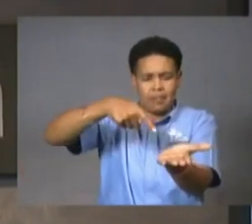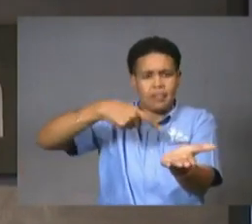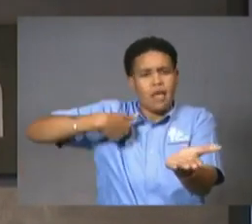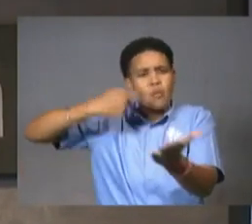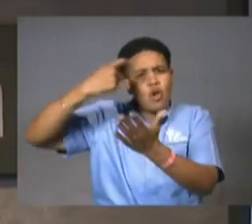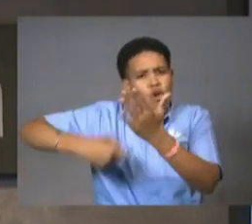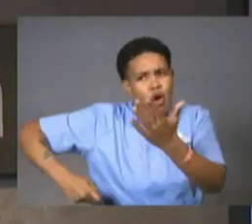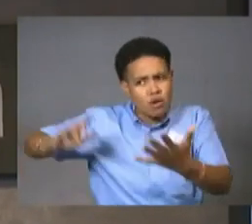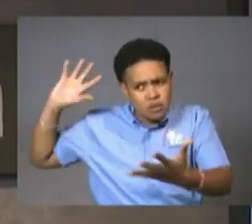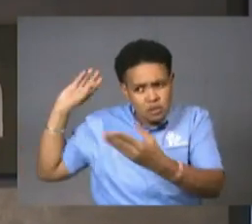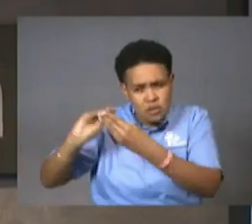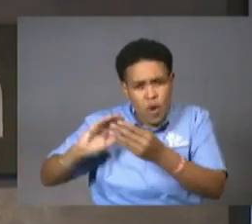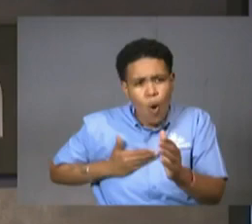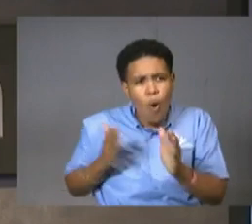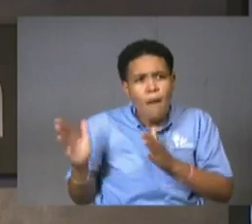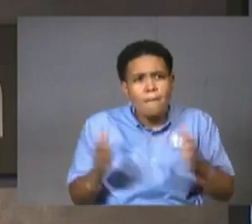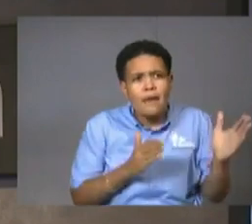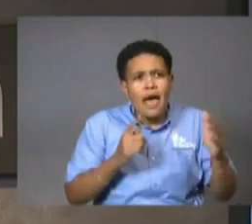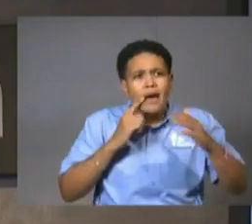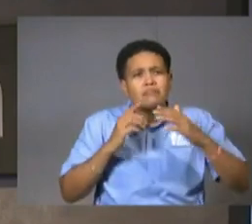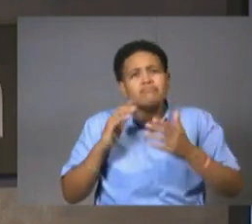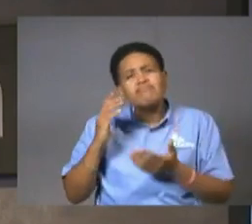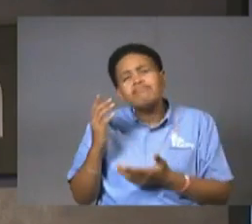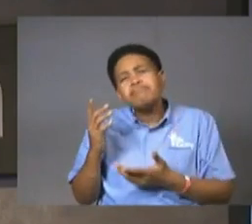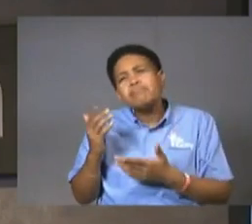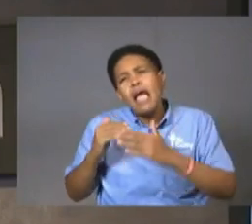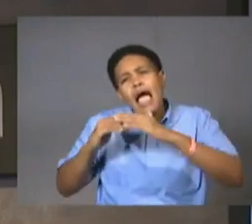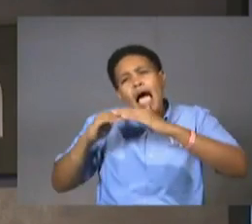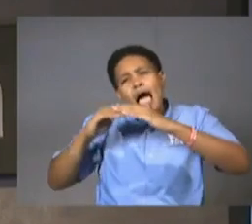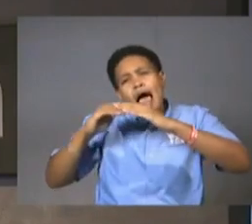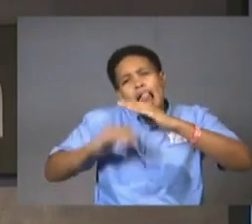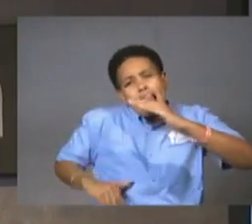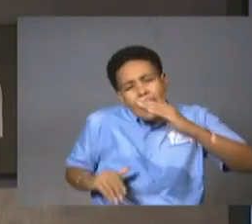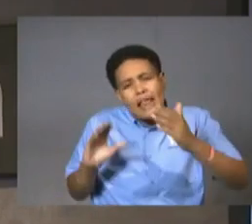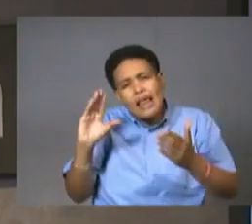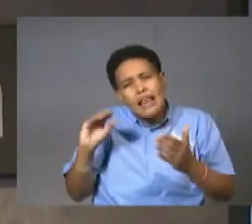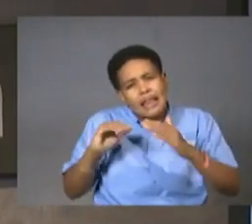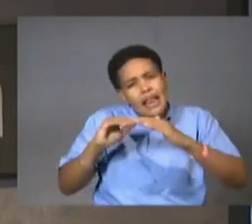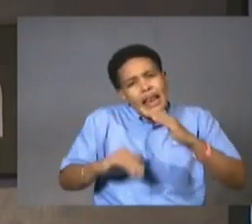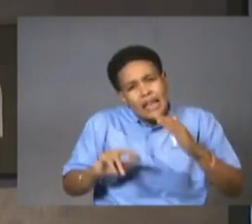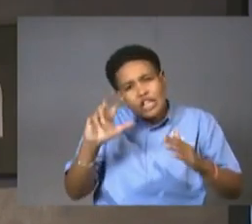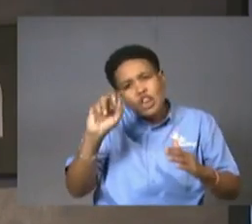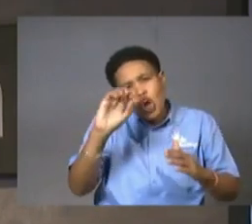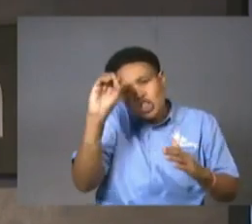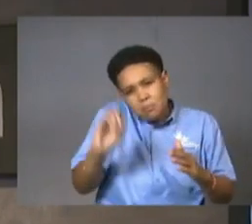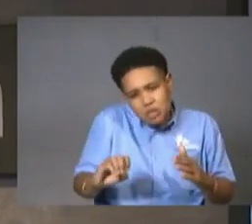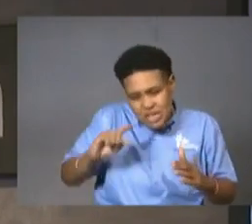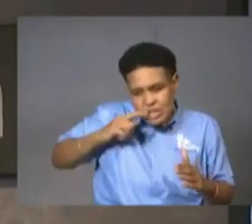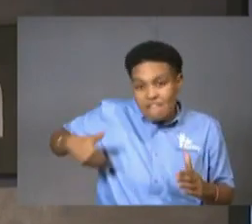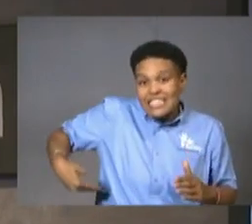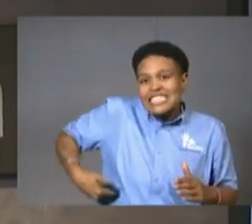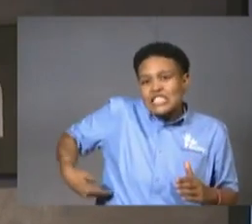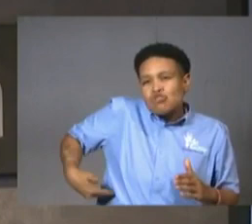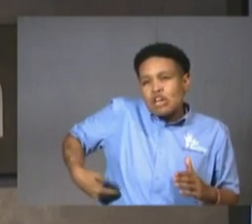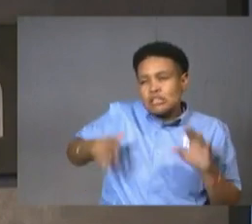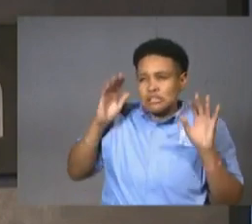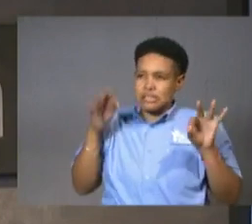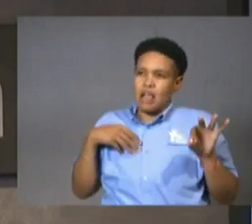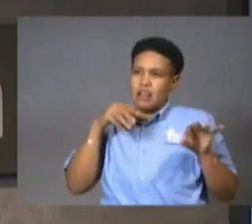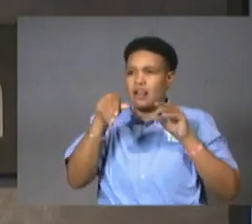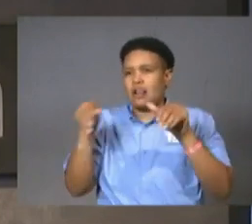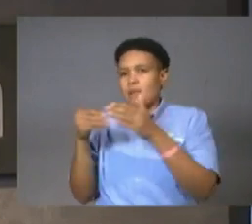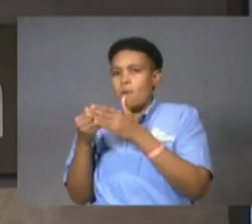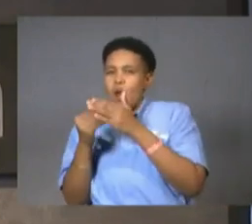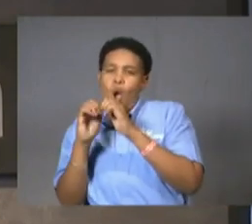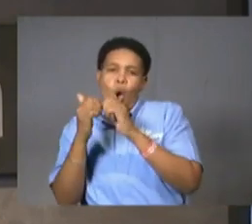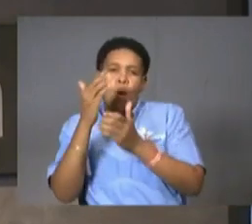roughly a little less than 30% of the discretionary elements in the budget, the discretionary component of the budget. Some